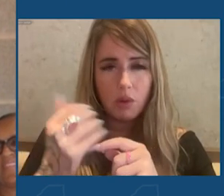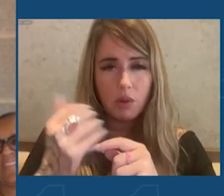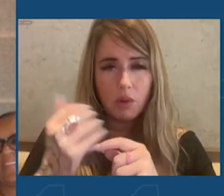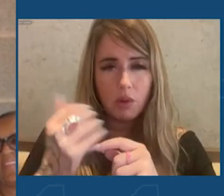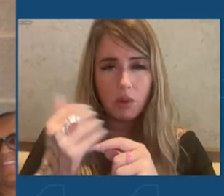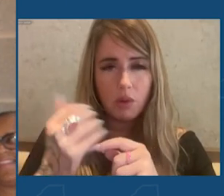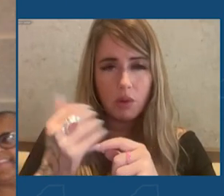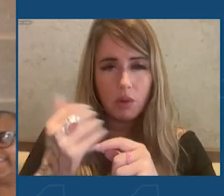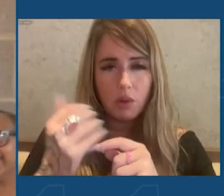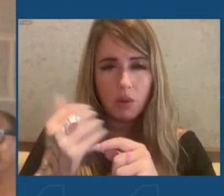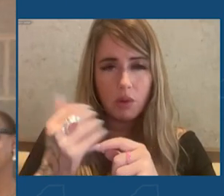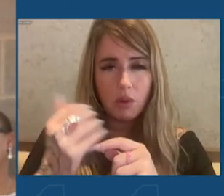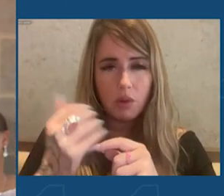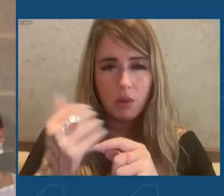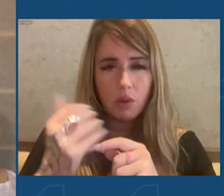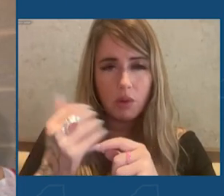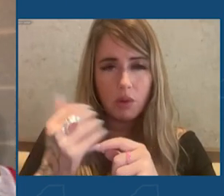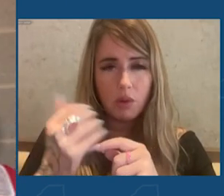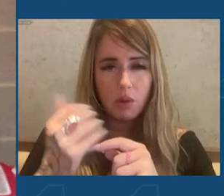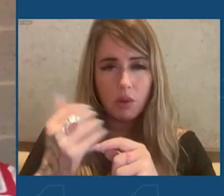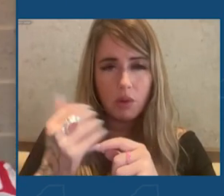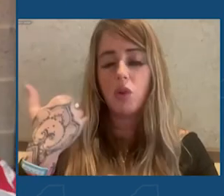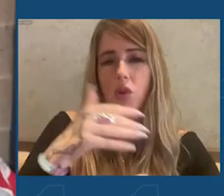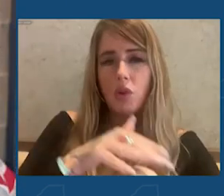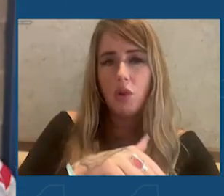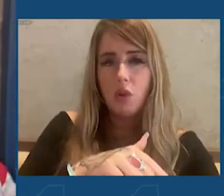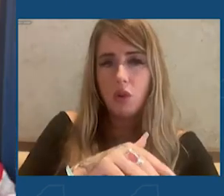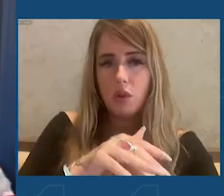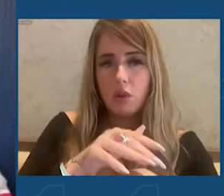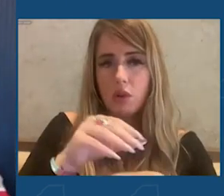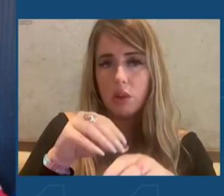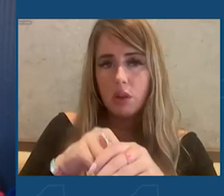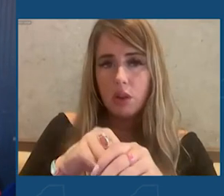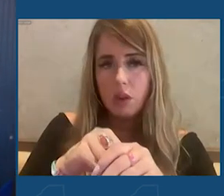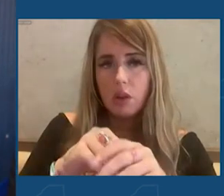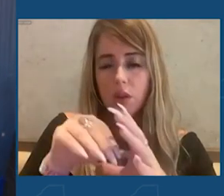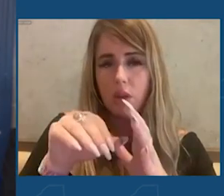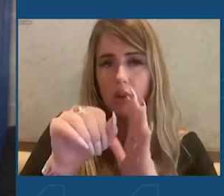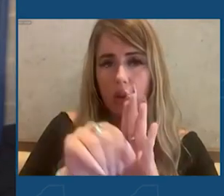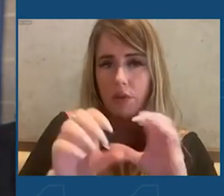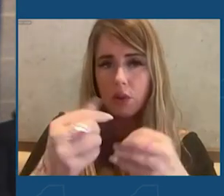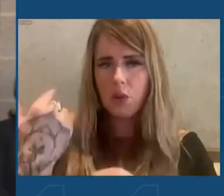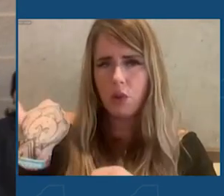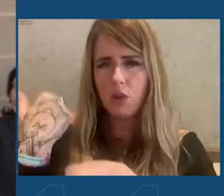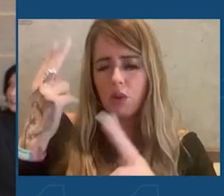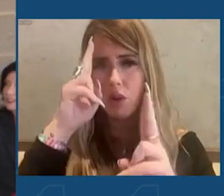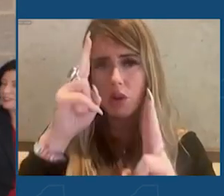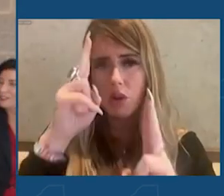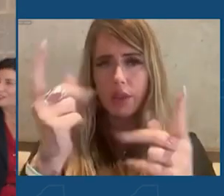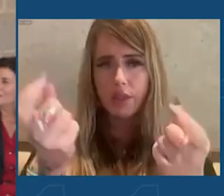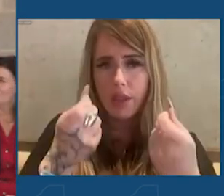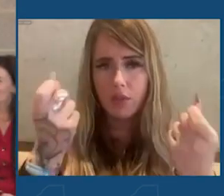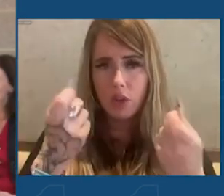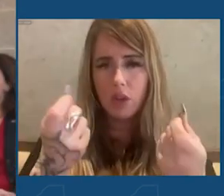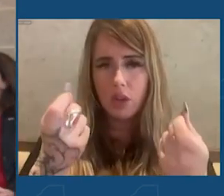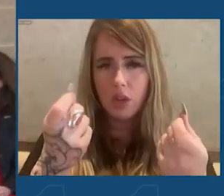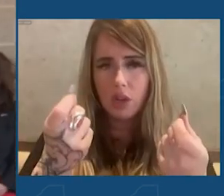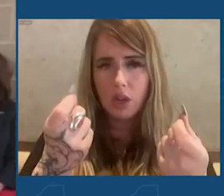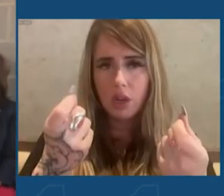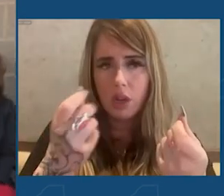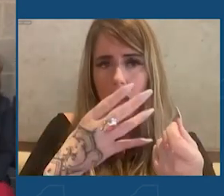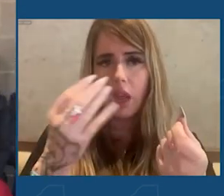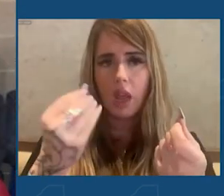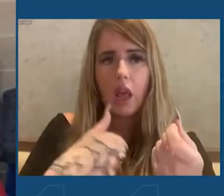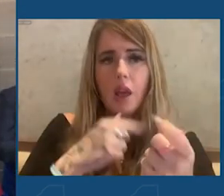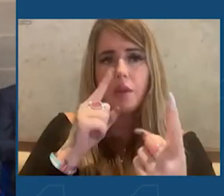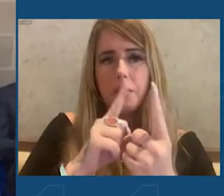were in the Legislative Office Building. I think we were honoring the anniversary for the Korean War. And I met this young lady,